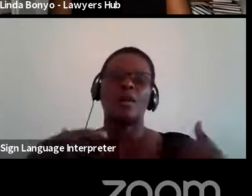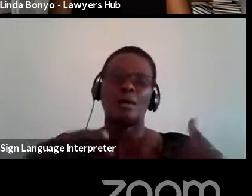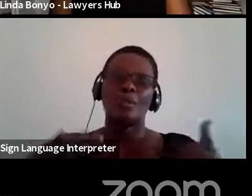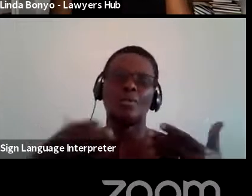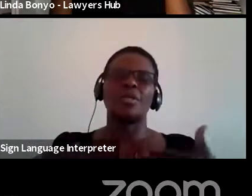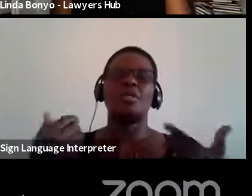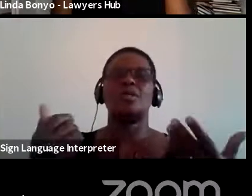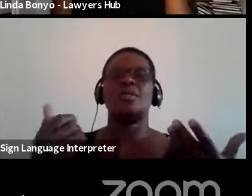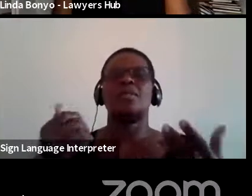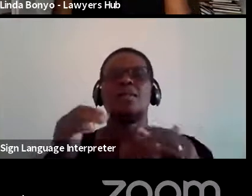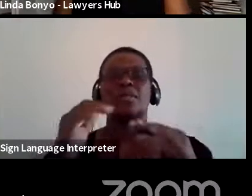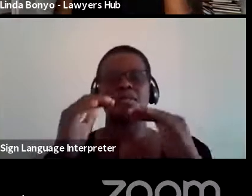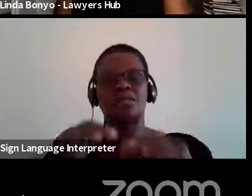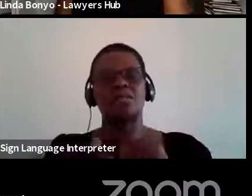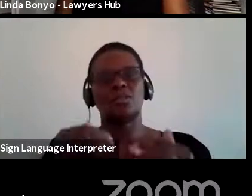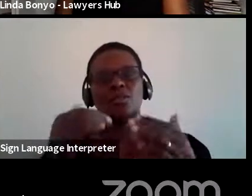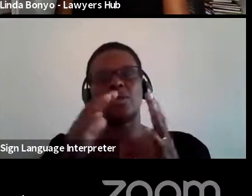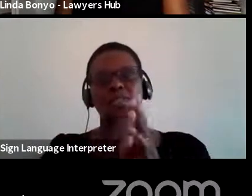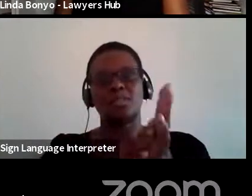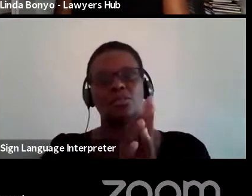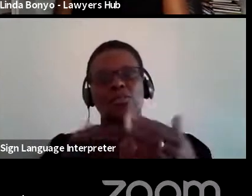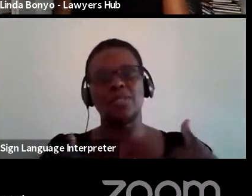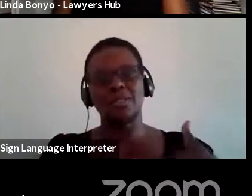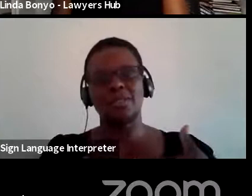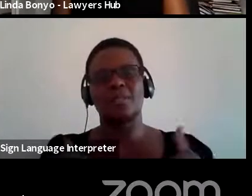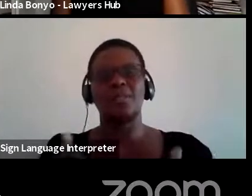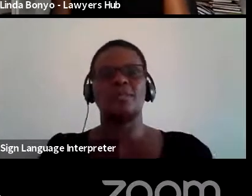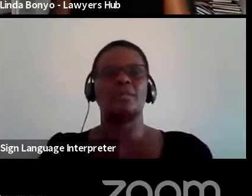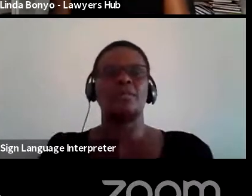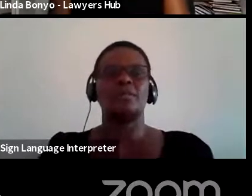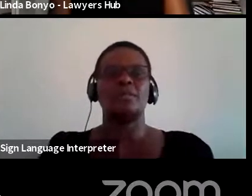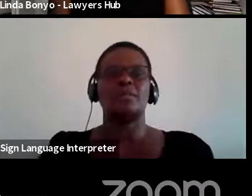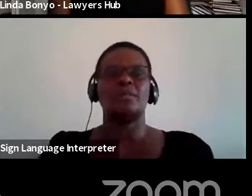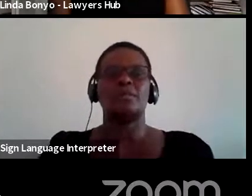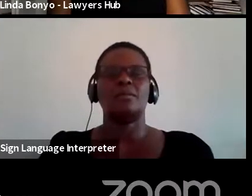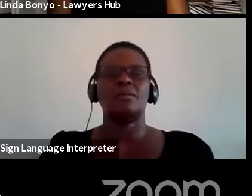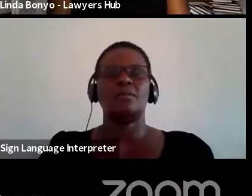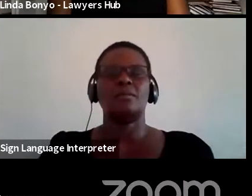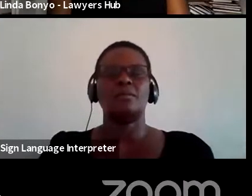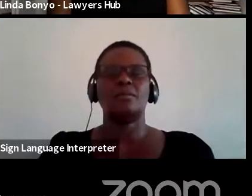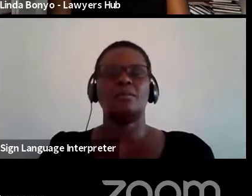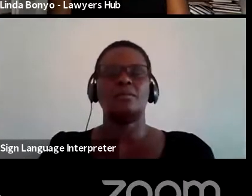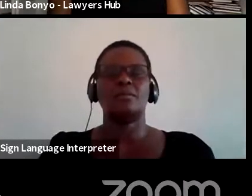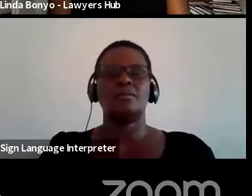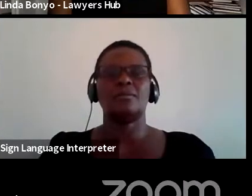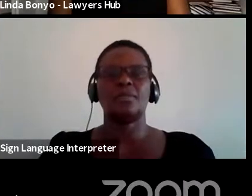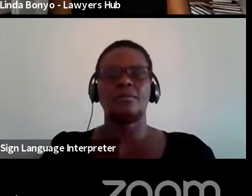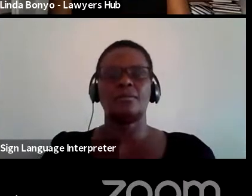more specifics around transparency reporting; two, contextual nuances matter; three,